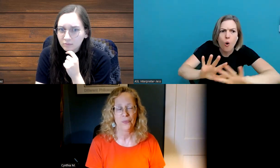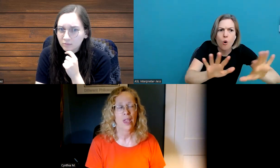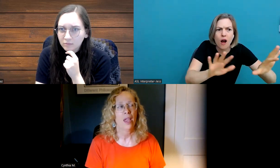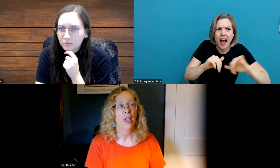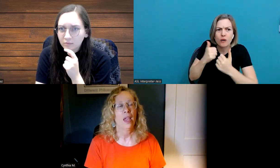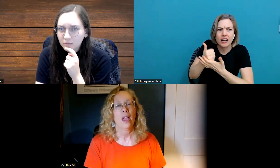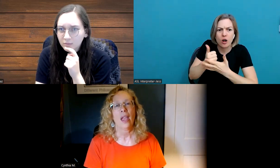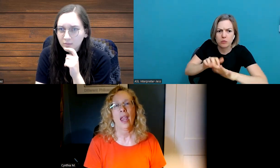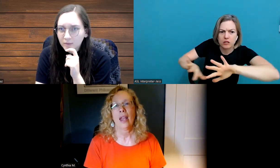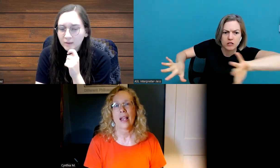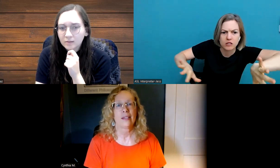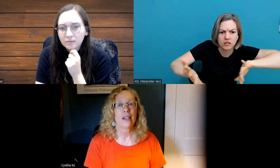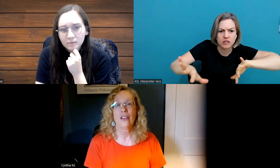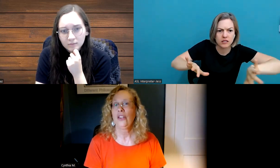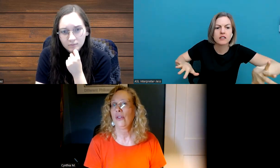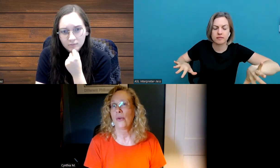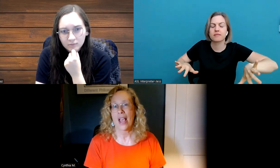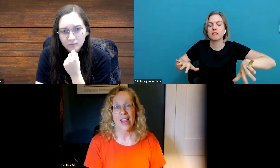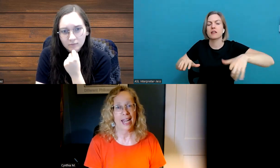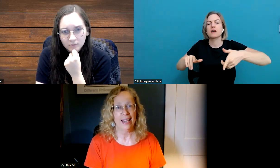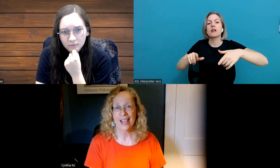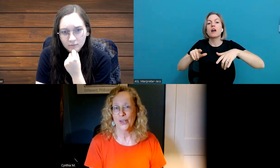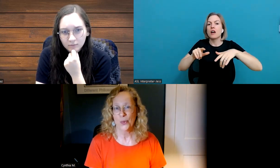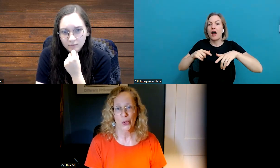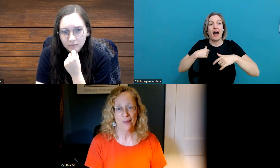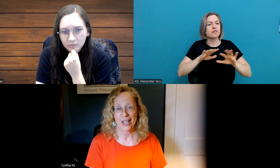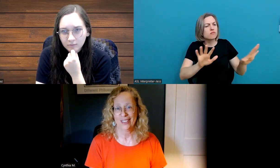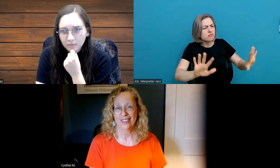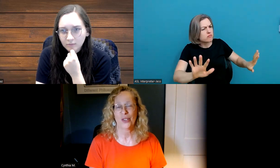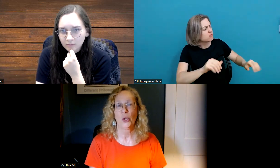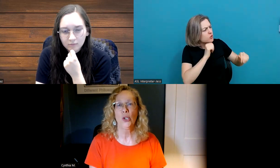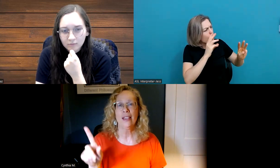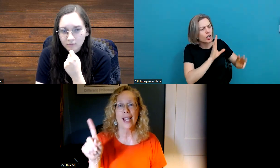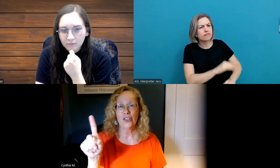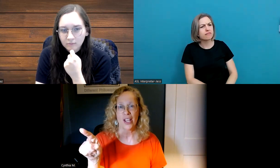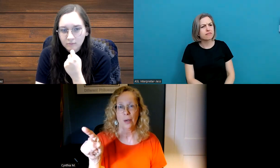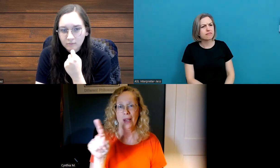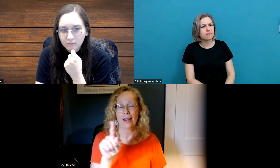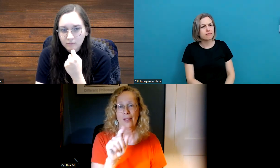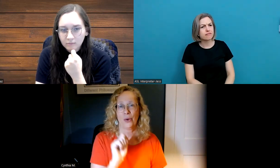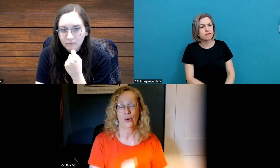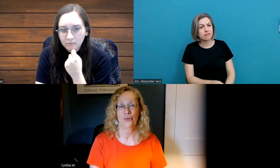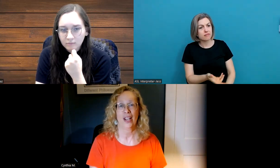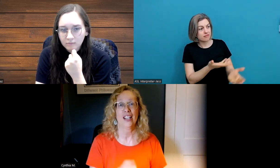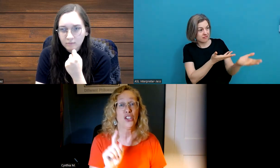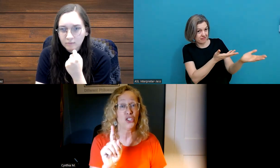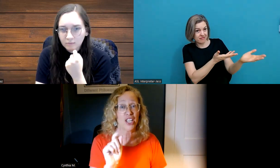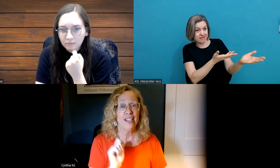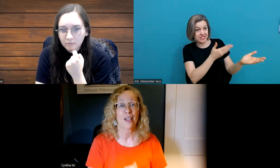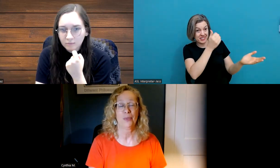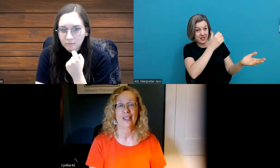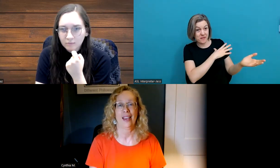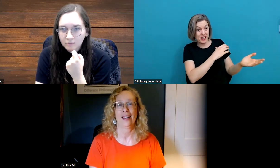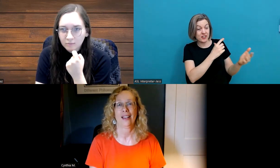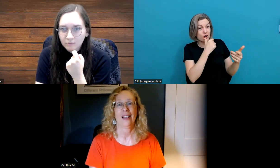help. And I said, you don't have anything to worry about. Look at that gentleman and the girlfriend.